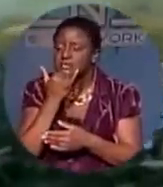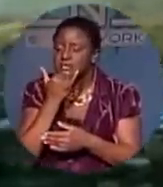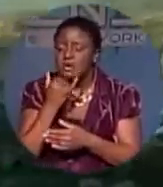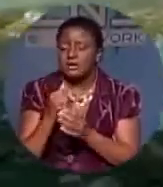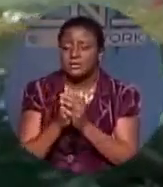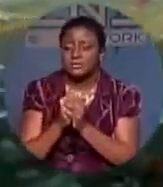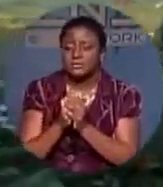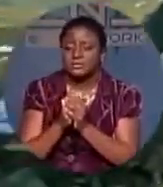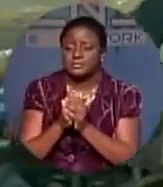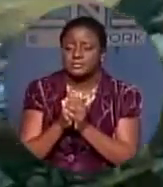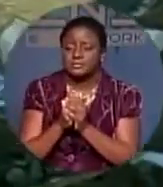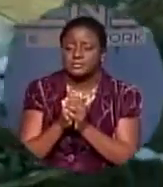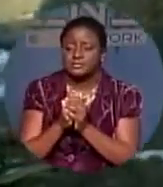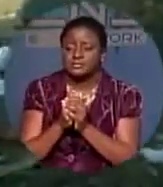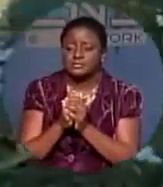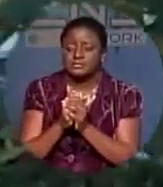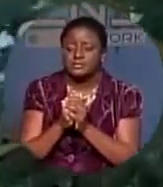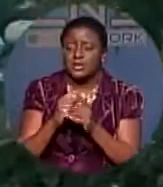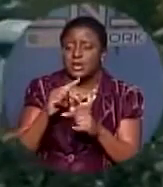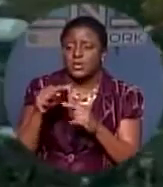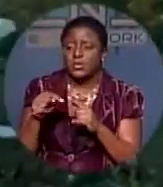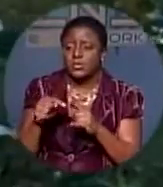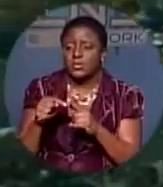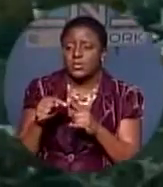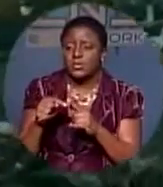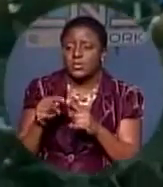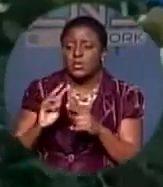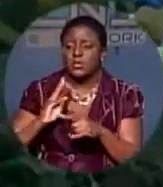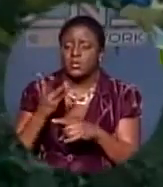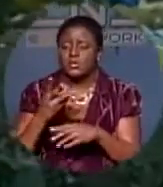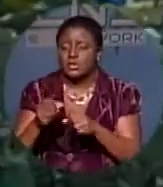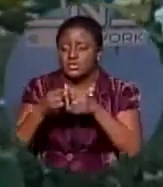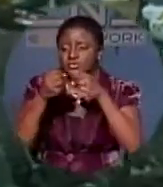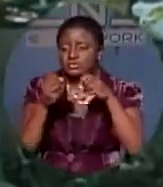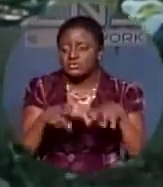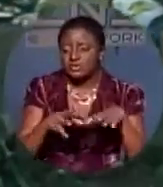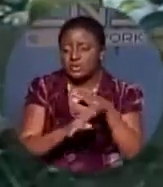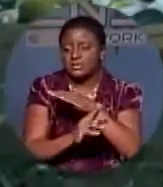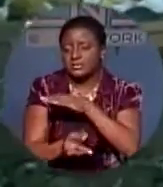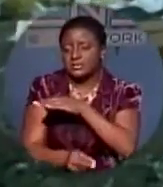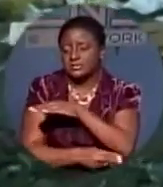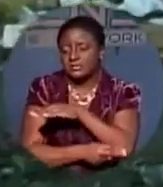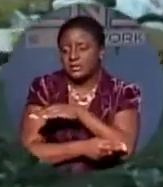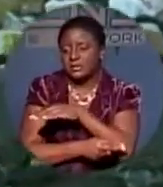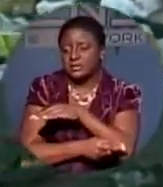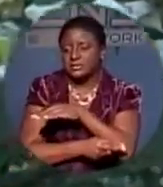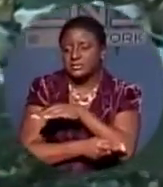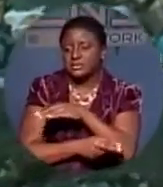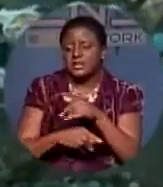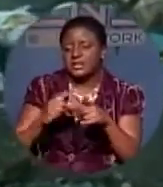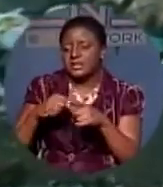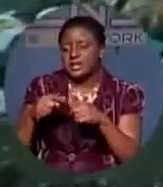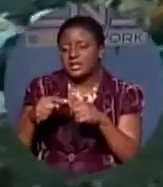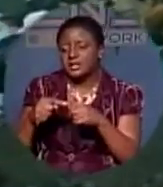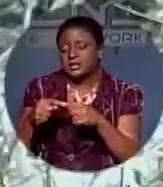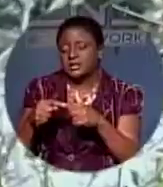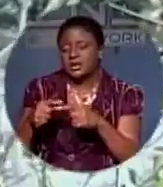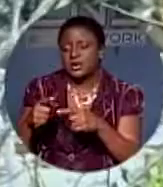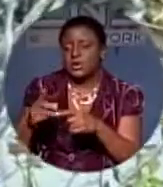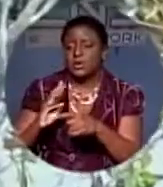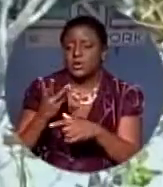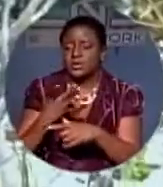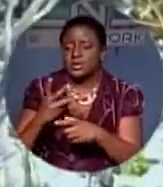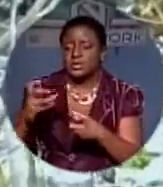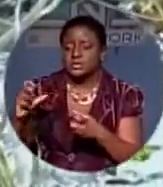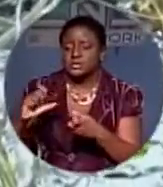We come under the truck, we drop the bins, and then we come behind after we've dropped 6-7 bins and then pulverize the debris.